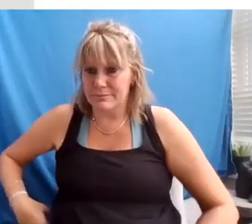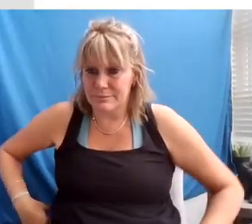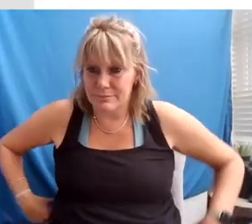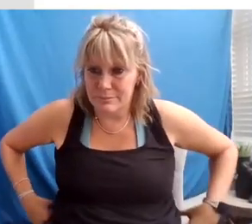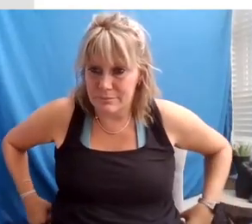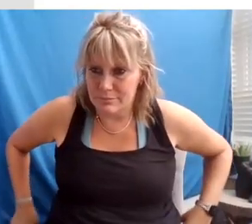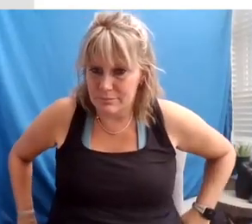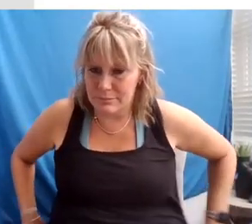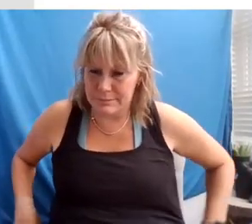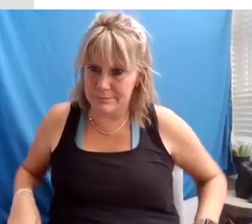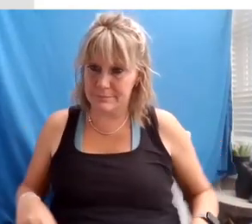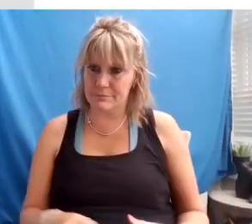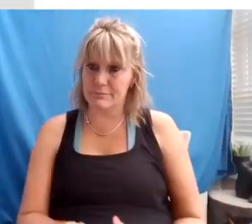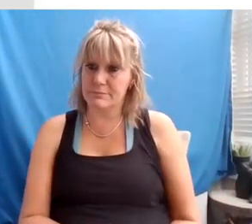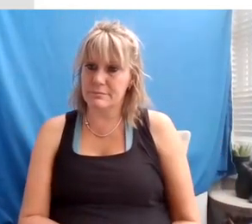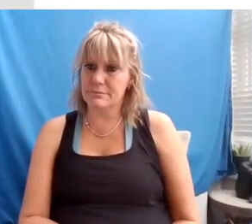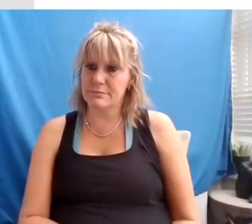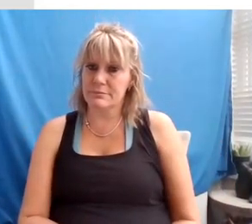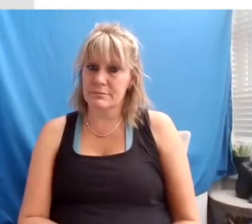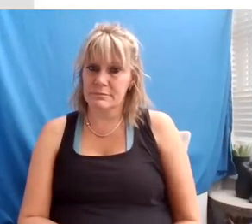Yes, that too.